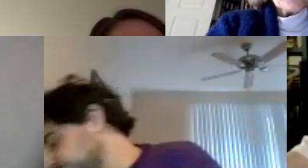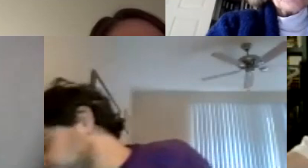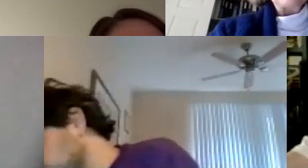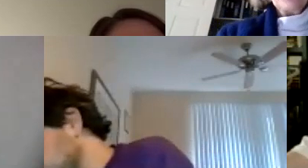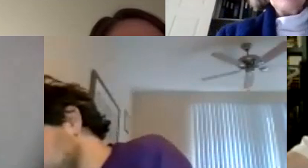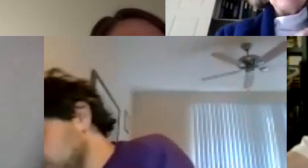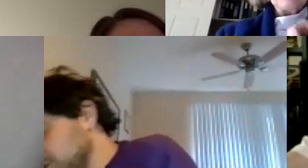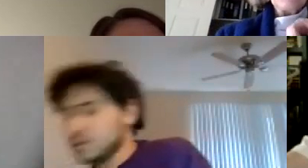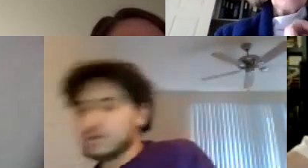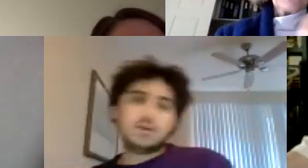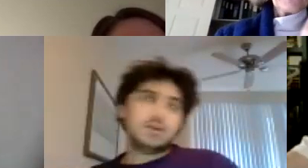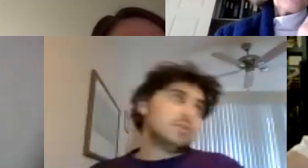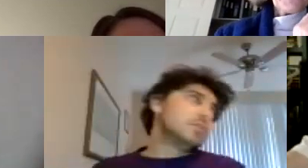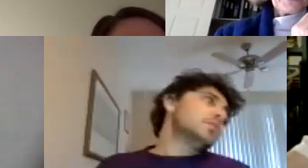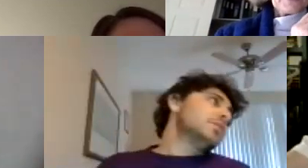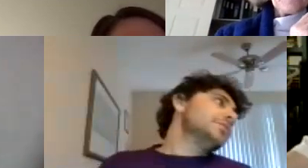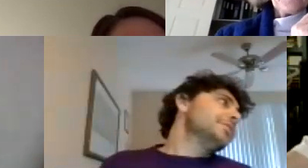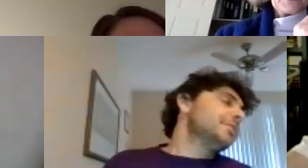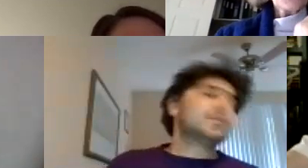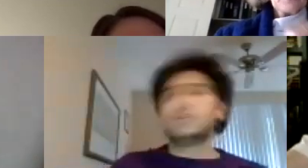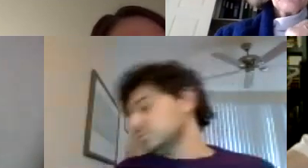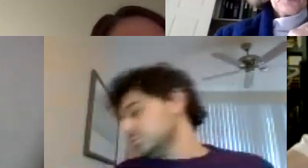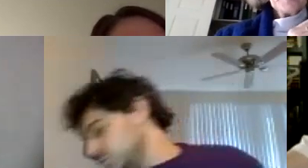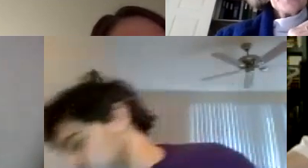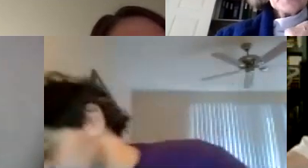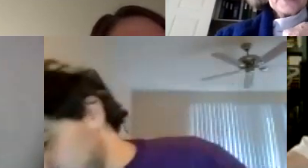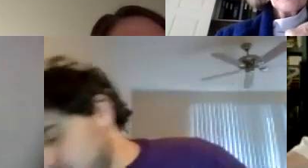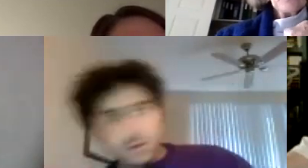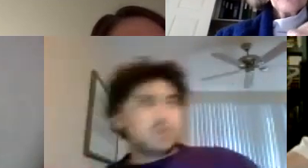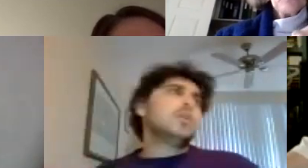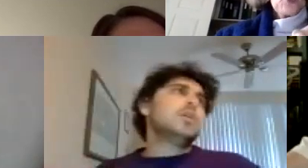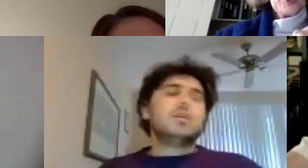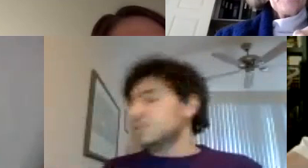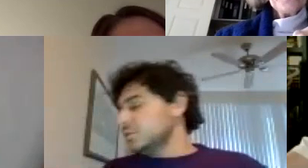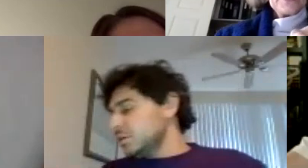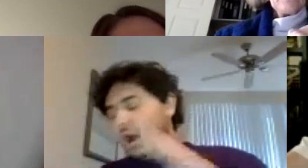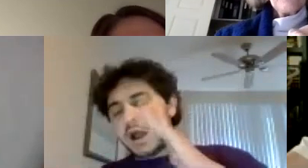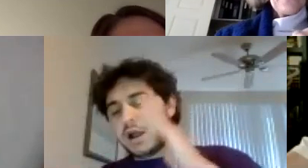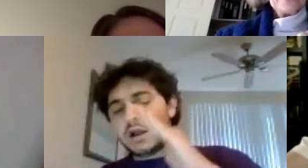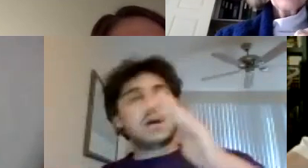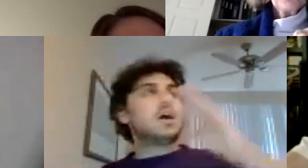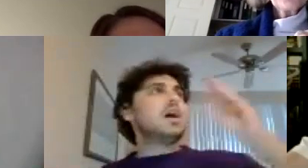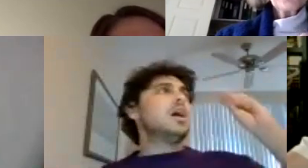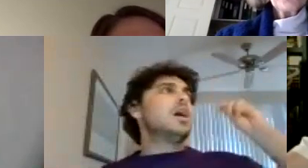you use, well, the general phone number is